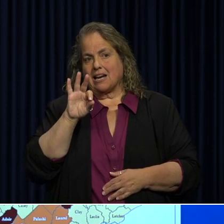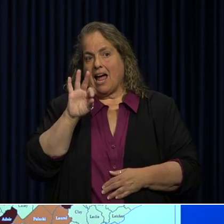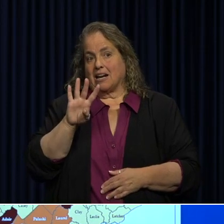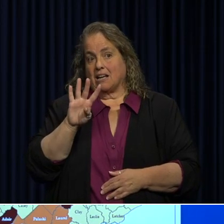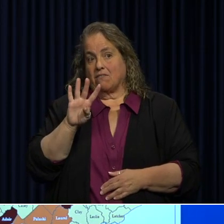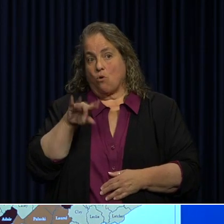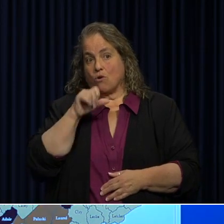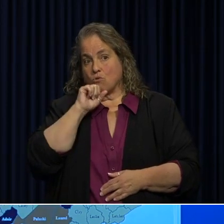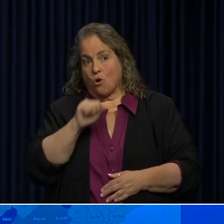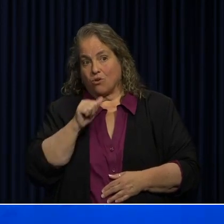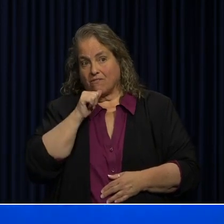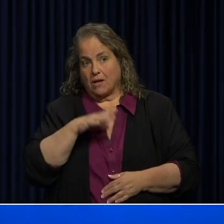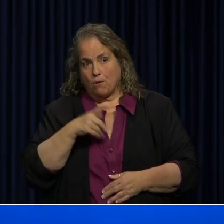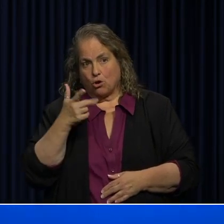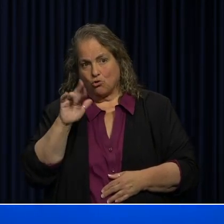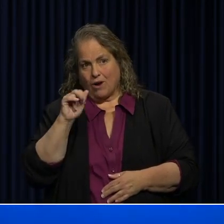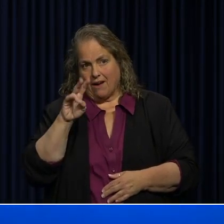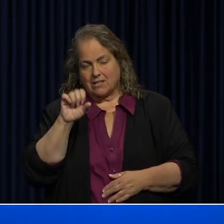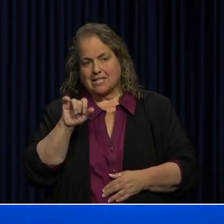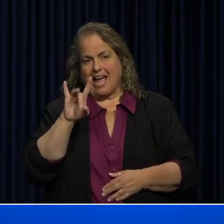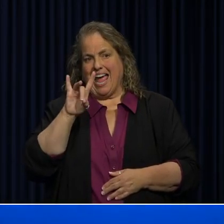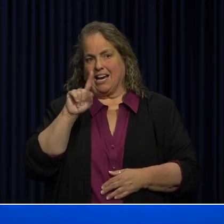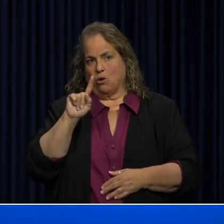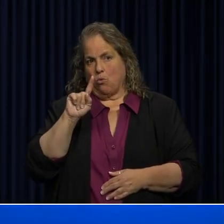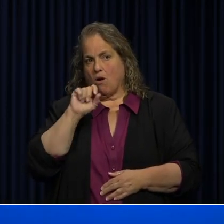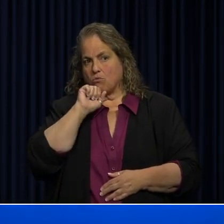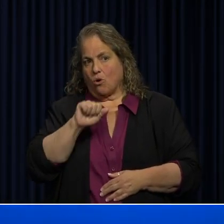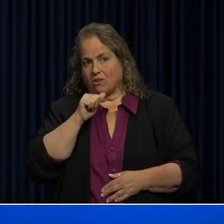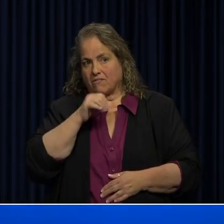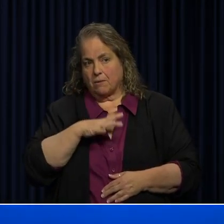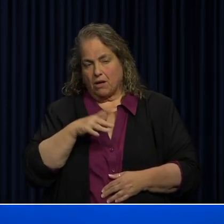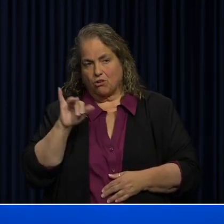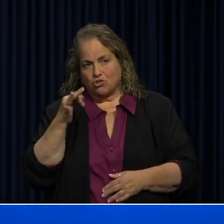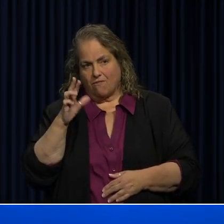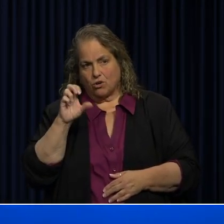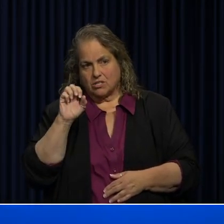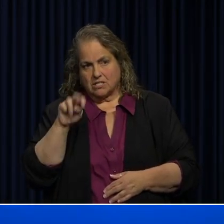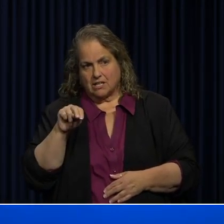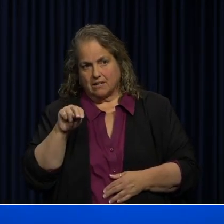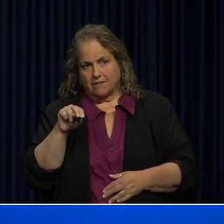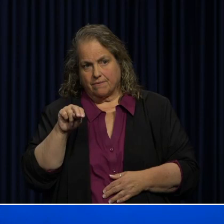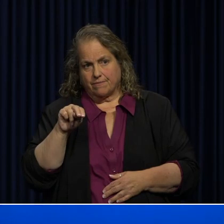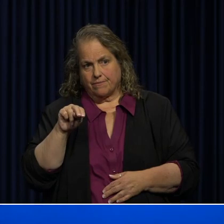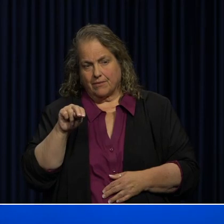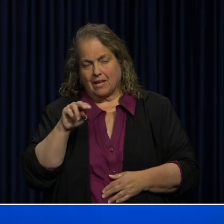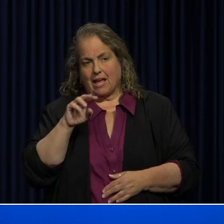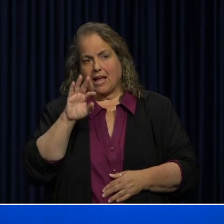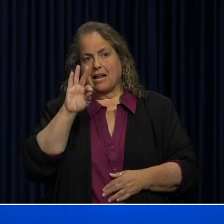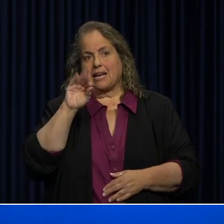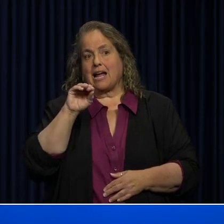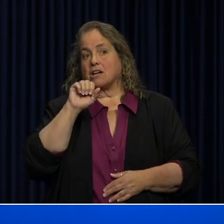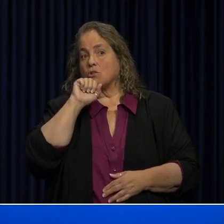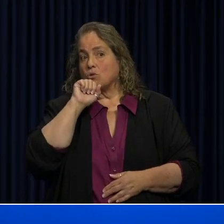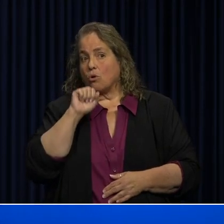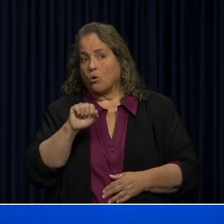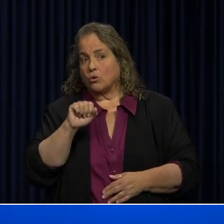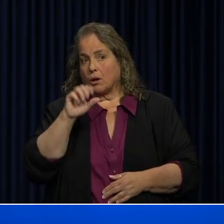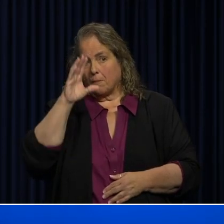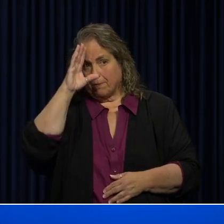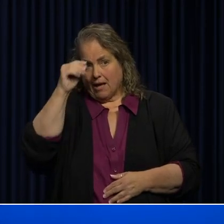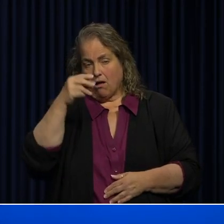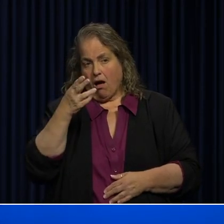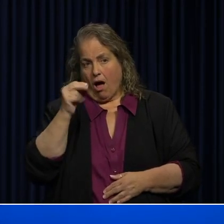in Graves, an 81-year-old female in Jefferson, a 90-year-old male